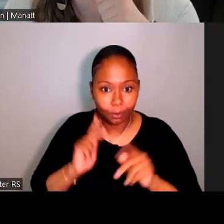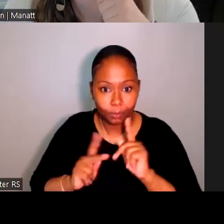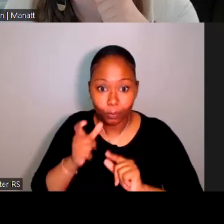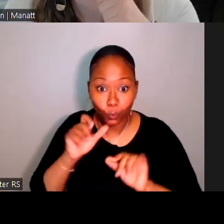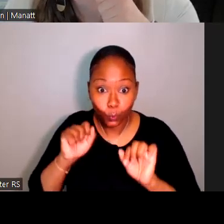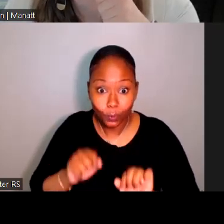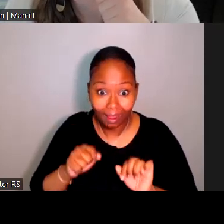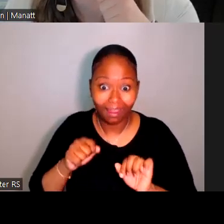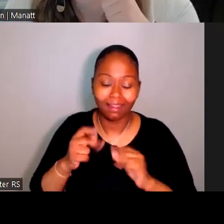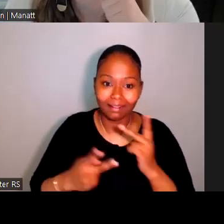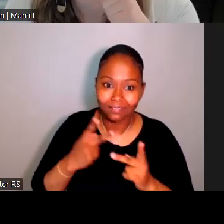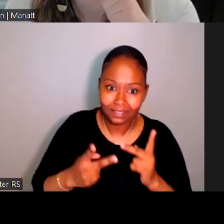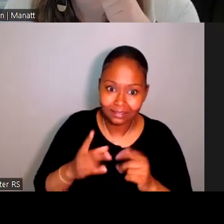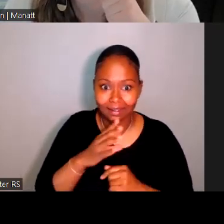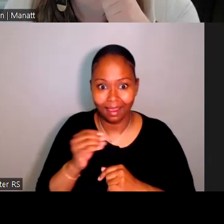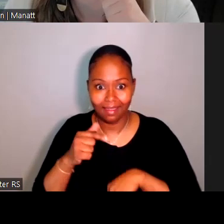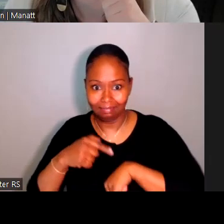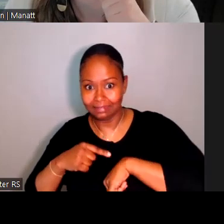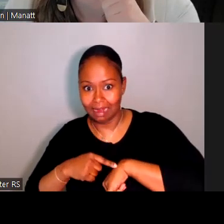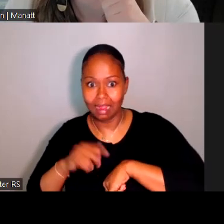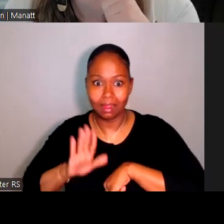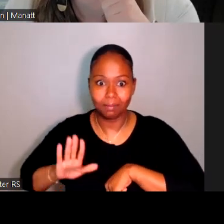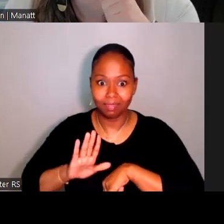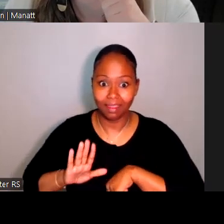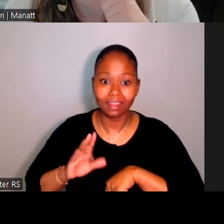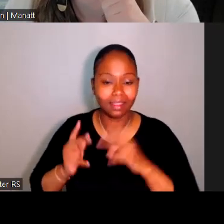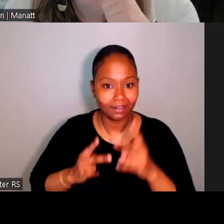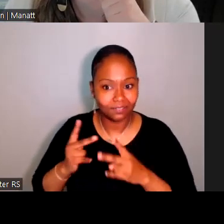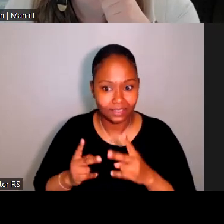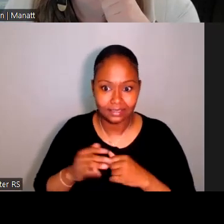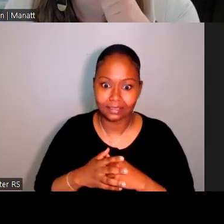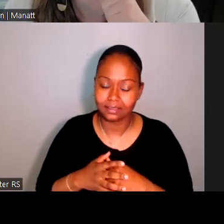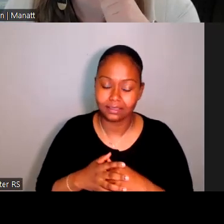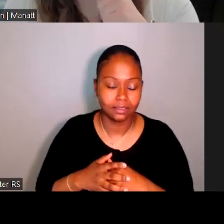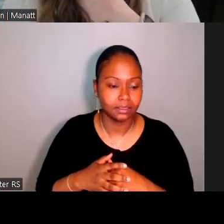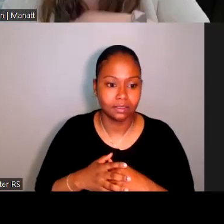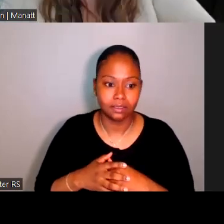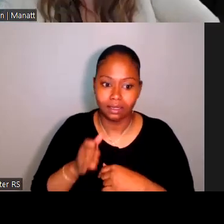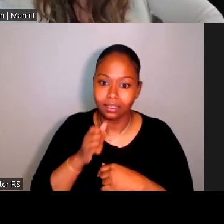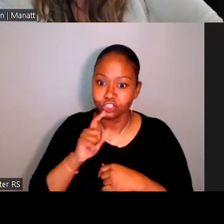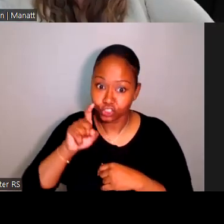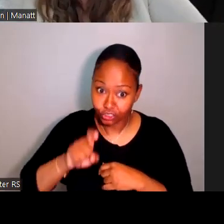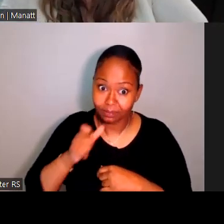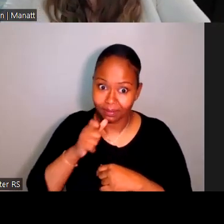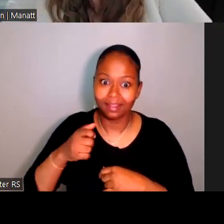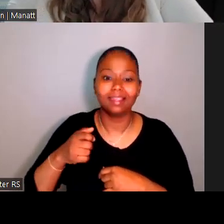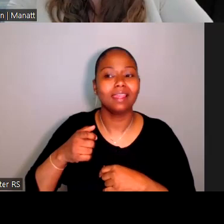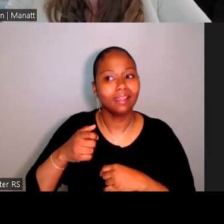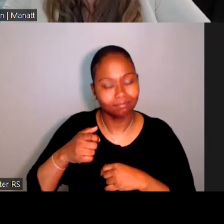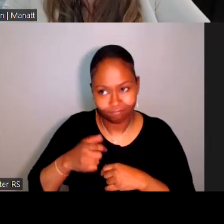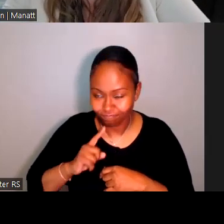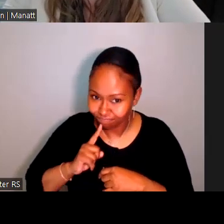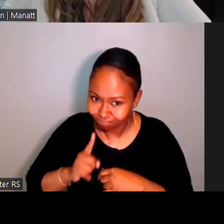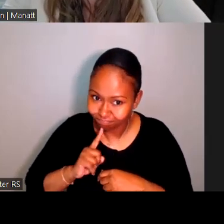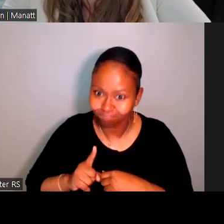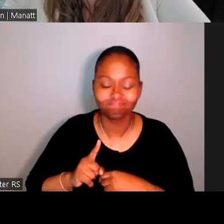the time they can visit be highly individualized and not arbitrary. And this is one of the